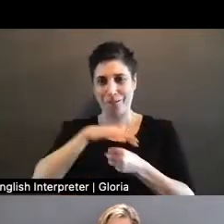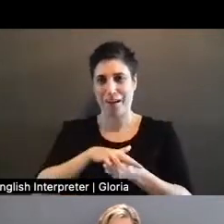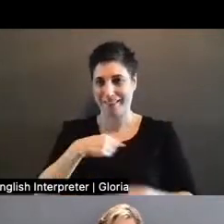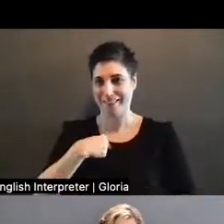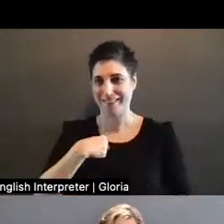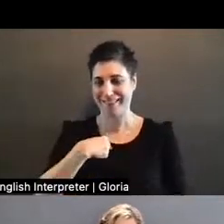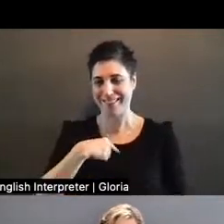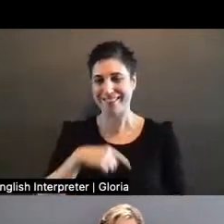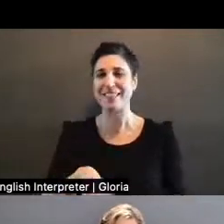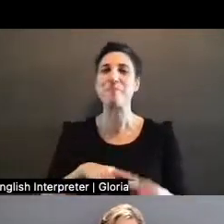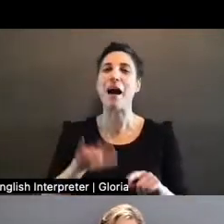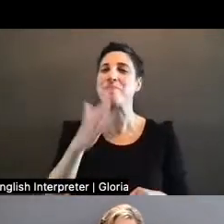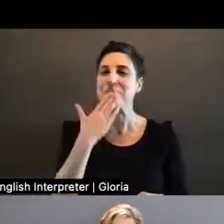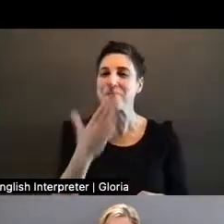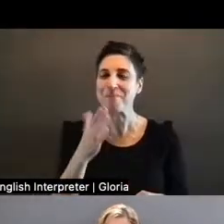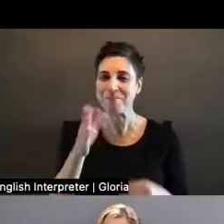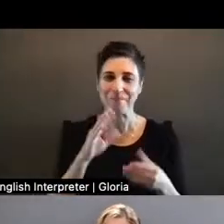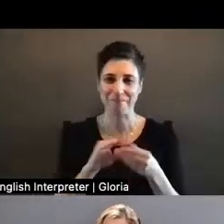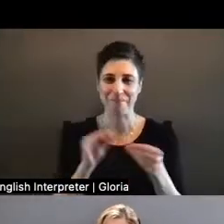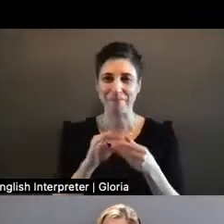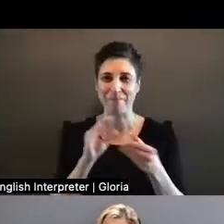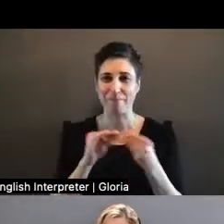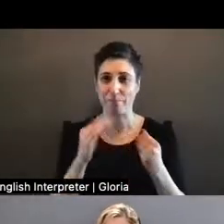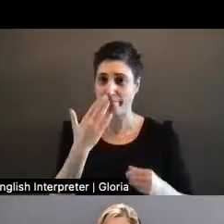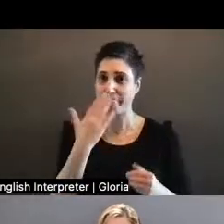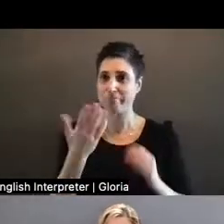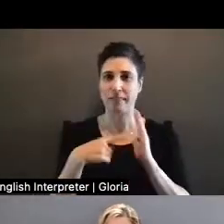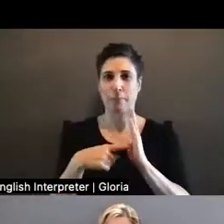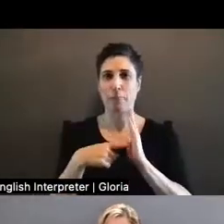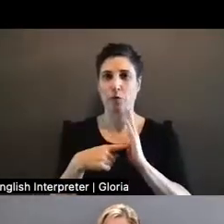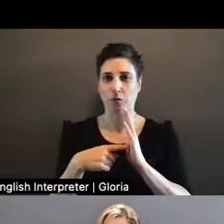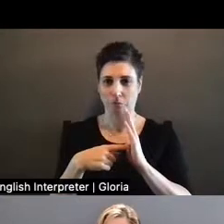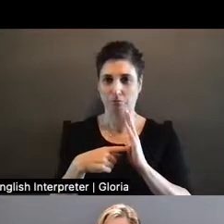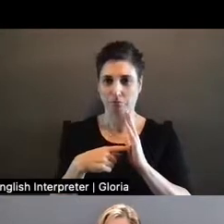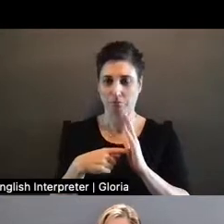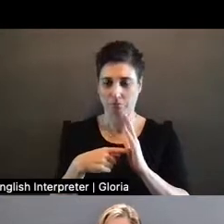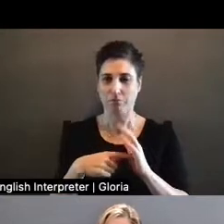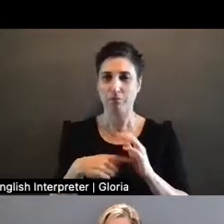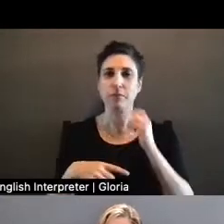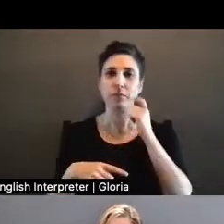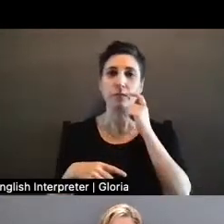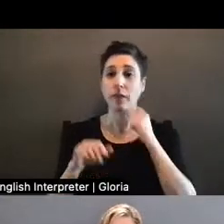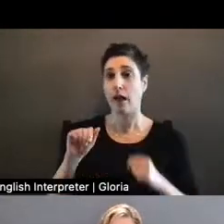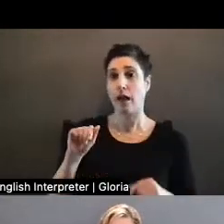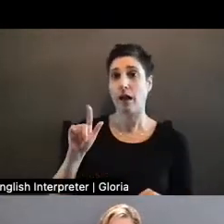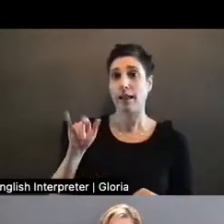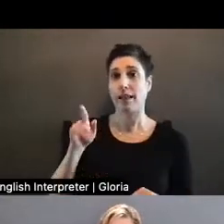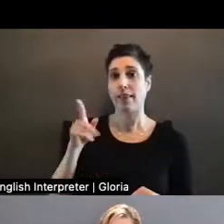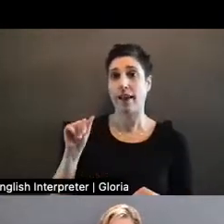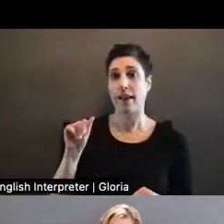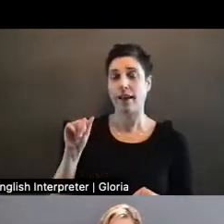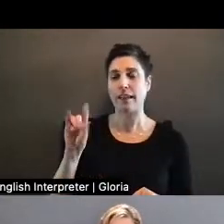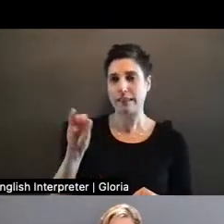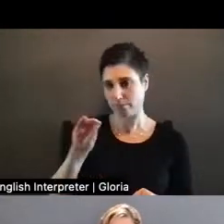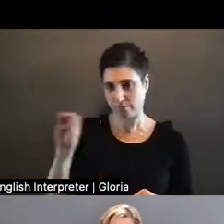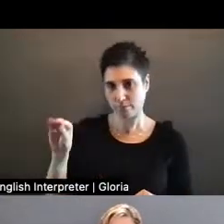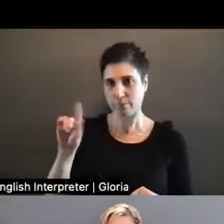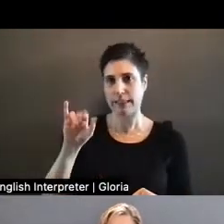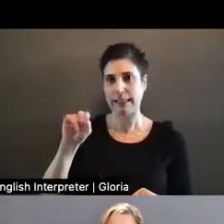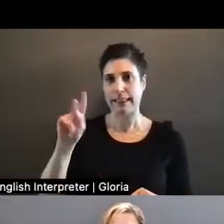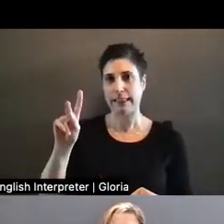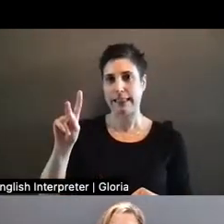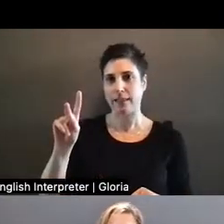great resource that Summer shared, and you'll see Alethea's put a link to the Game